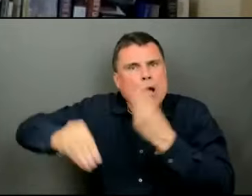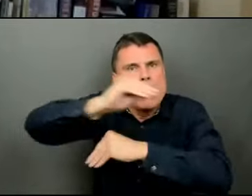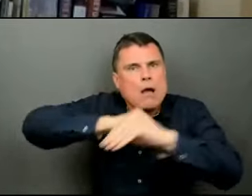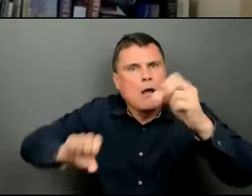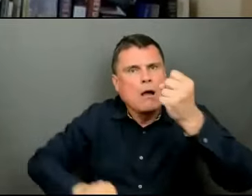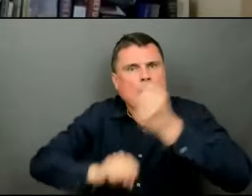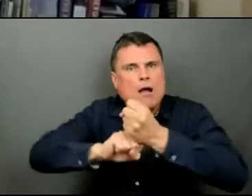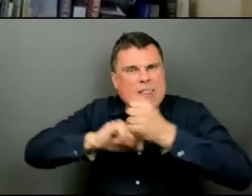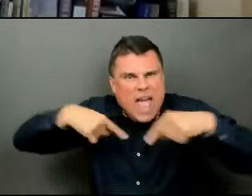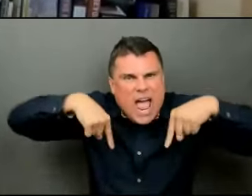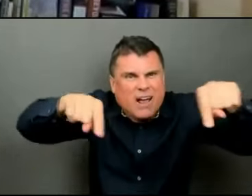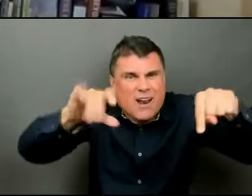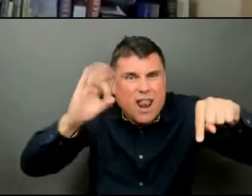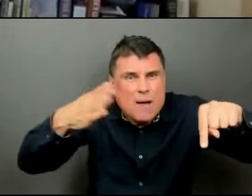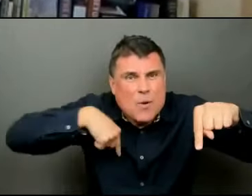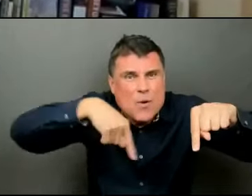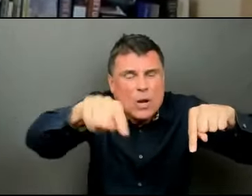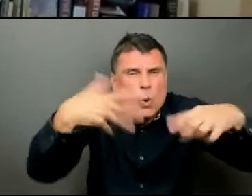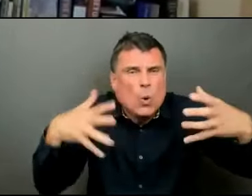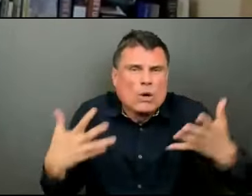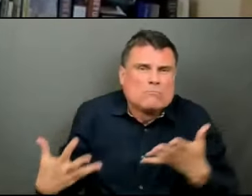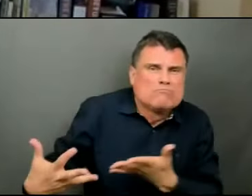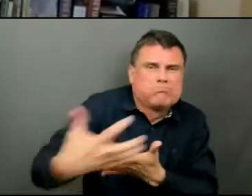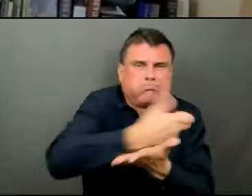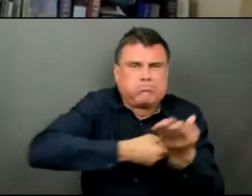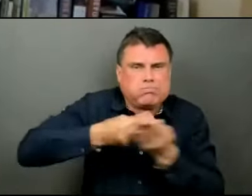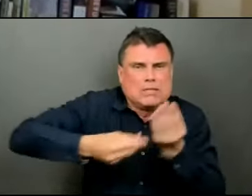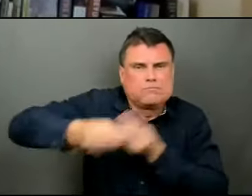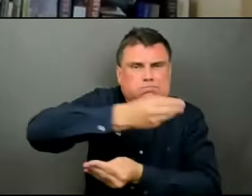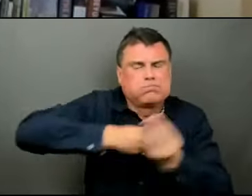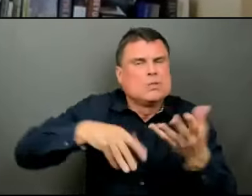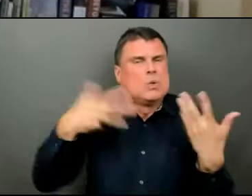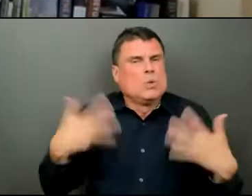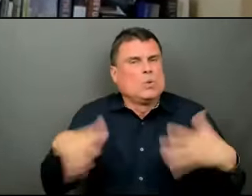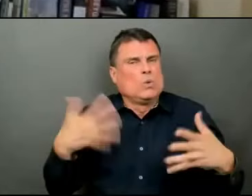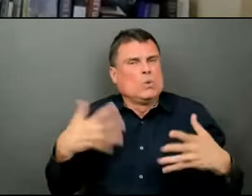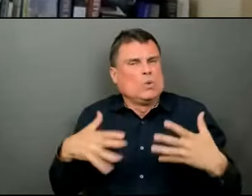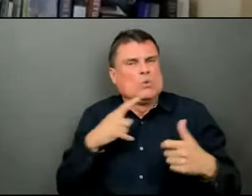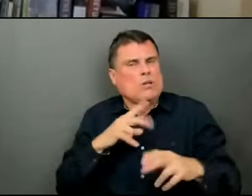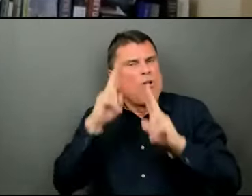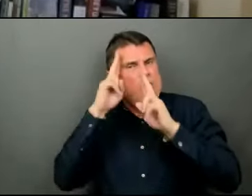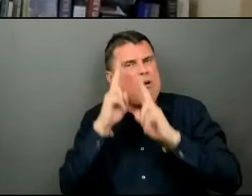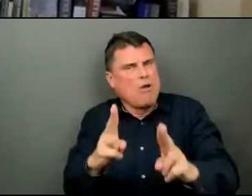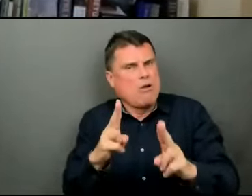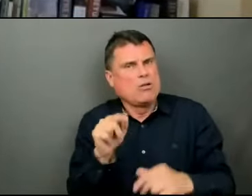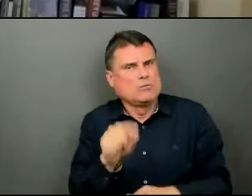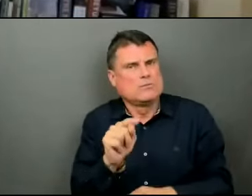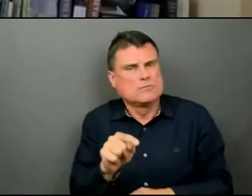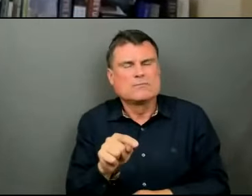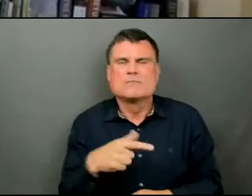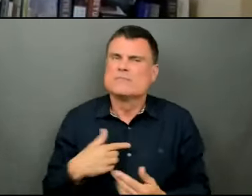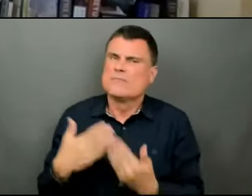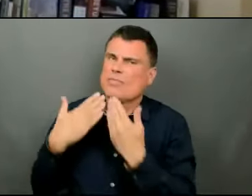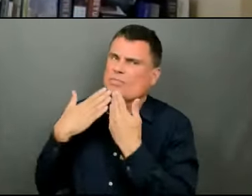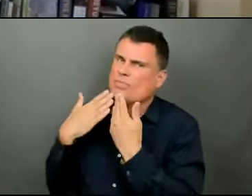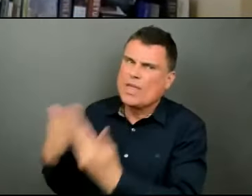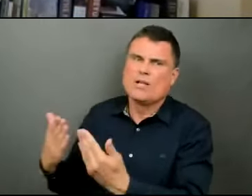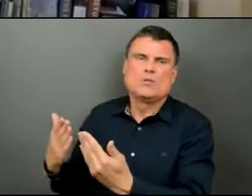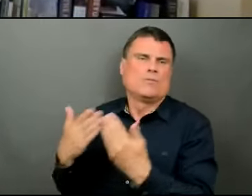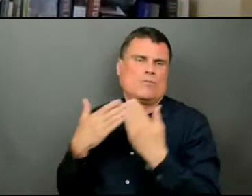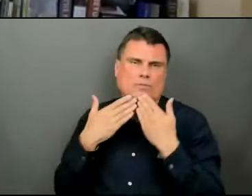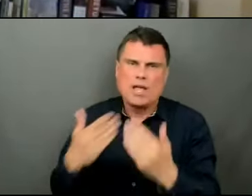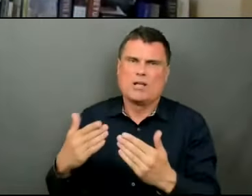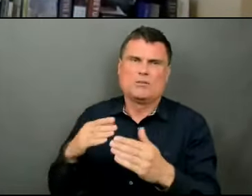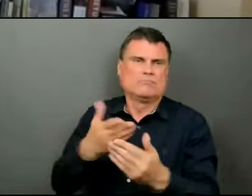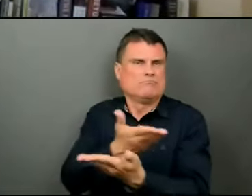number. So personally, I'm so honored to be part of the team that is making this happen, and really want to deeply thank the current and past councils